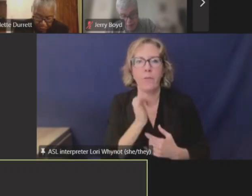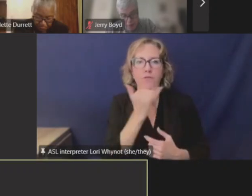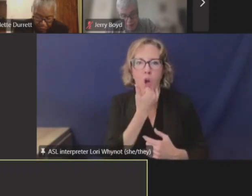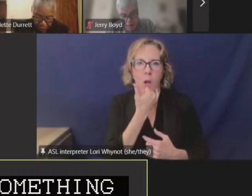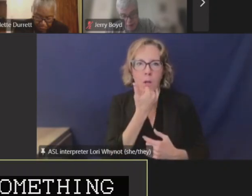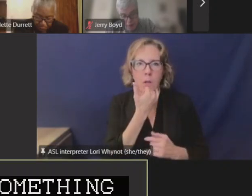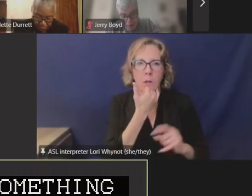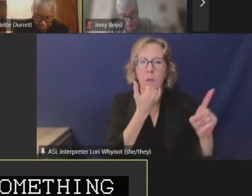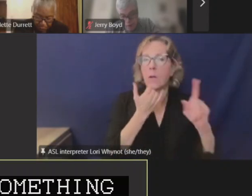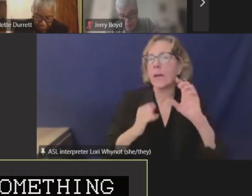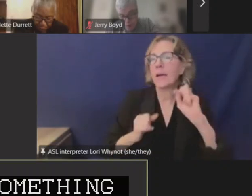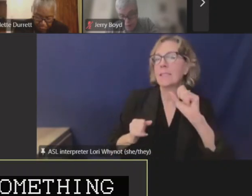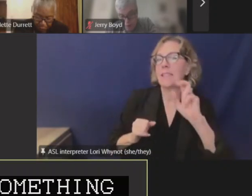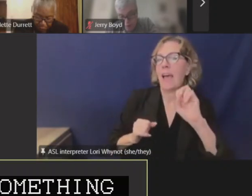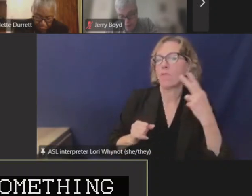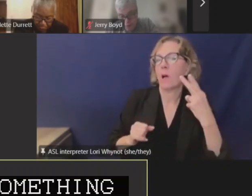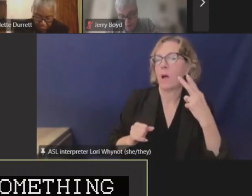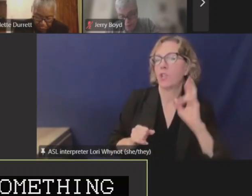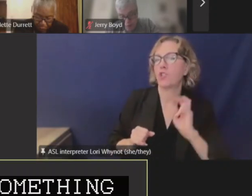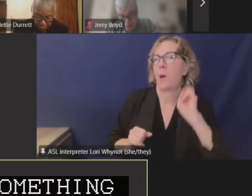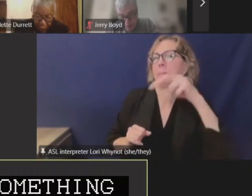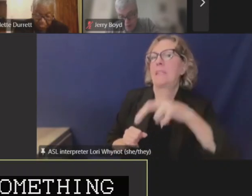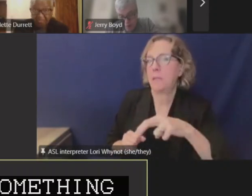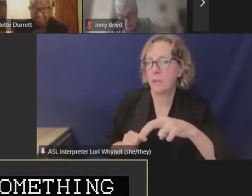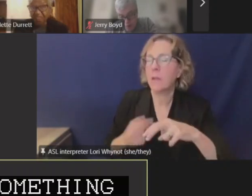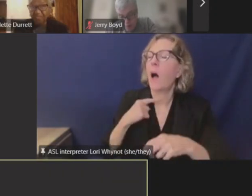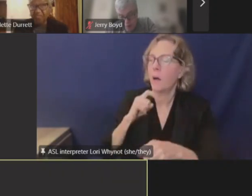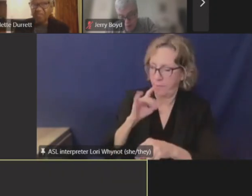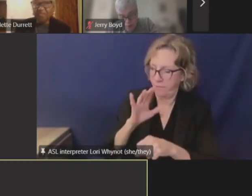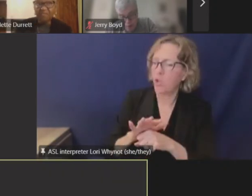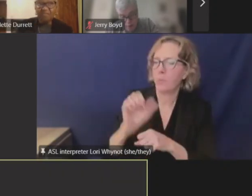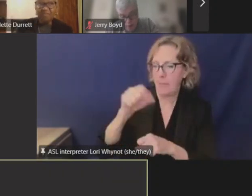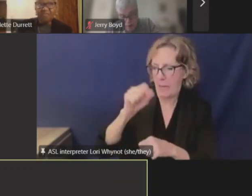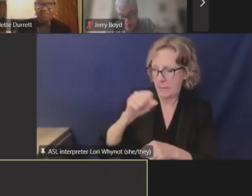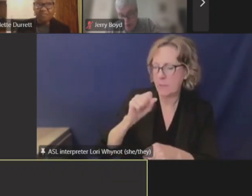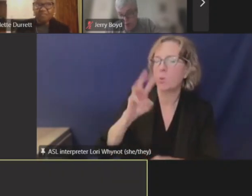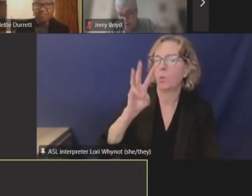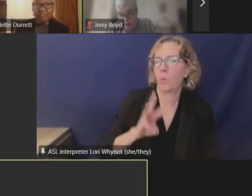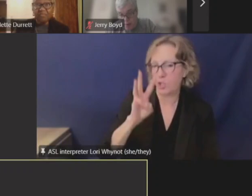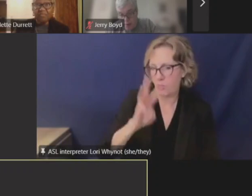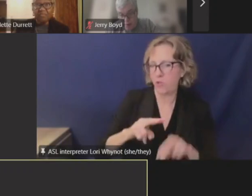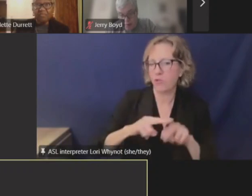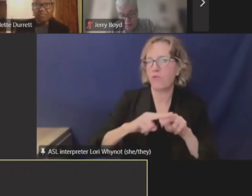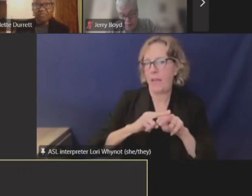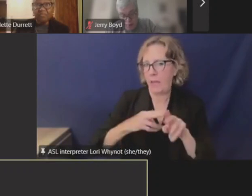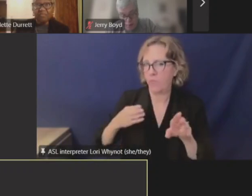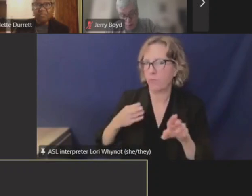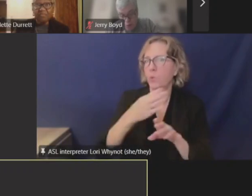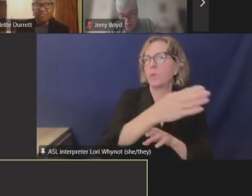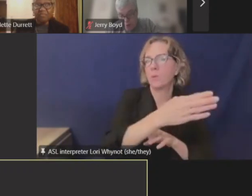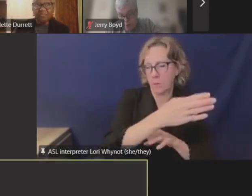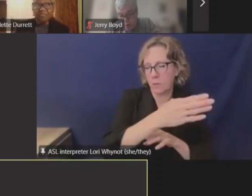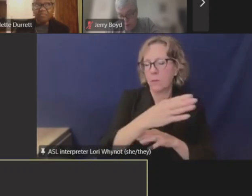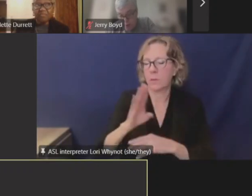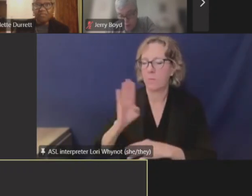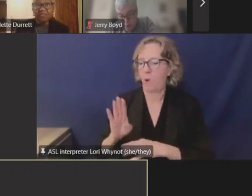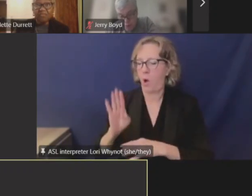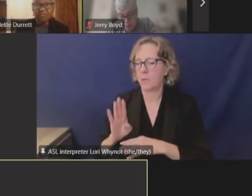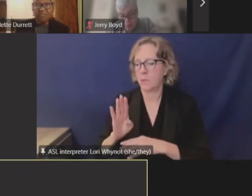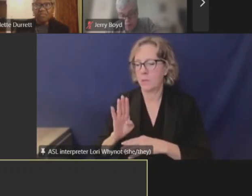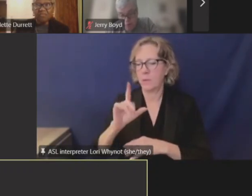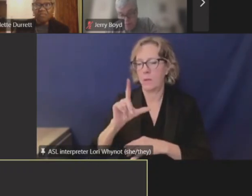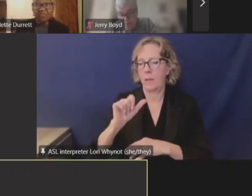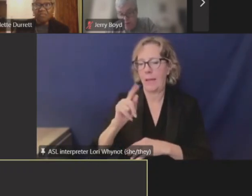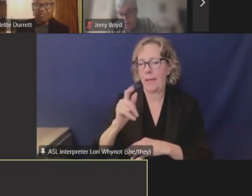Hi, it's Sarah. Can confirm that is the Worcester line between Boston Landing